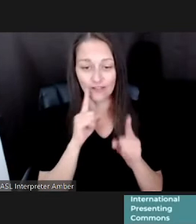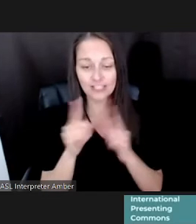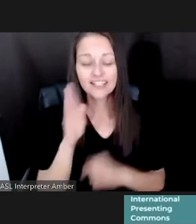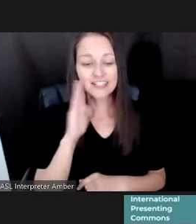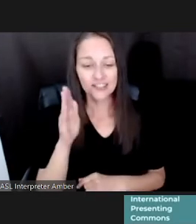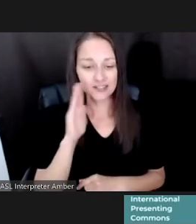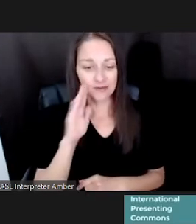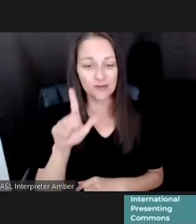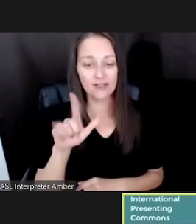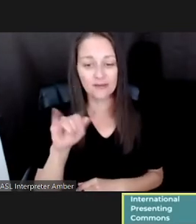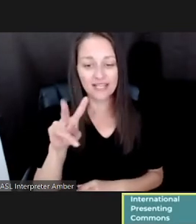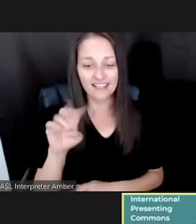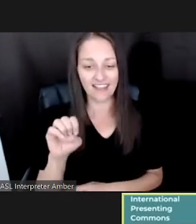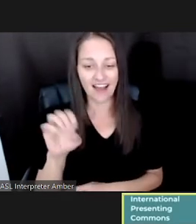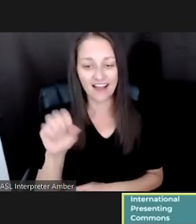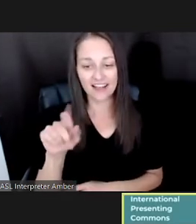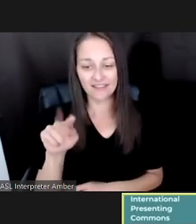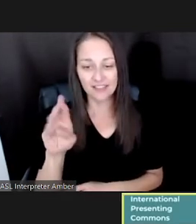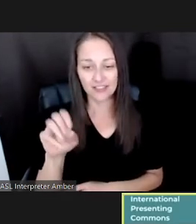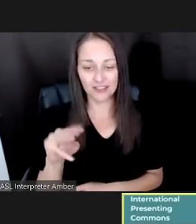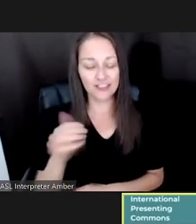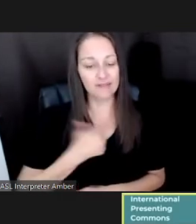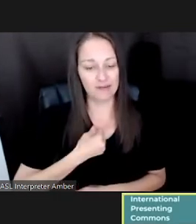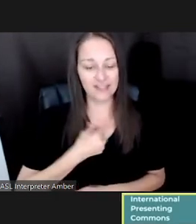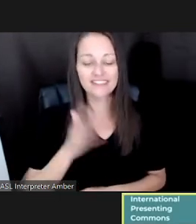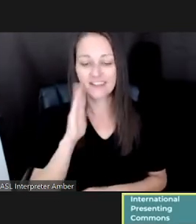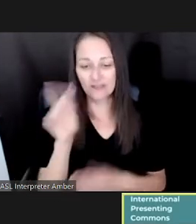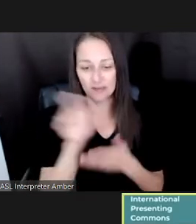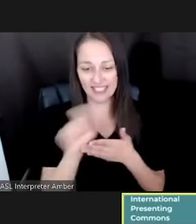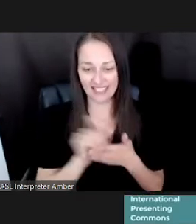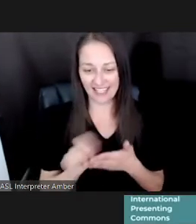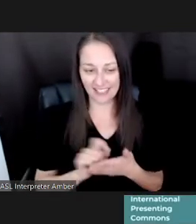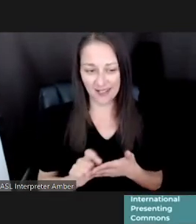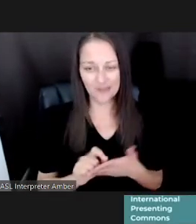be taking notes. Thank you so much, Fernanda.